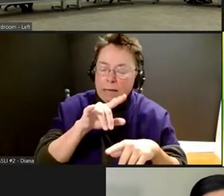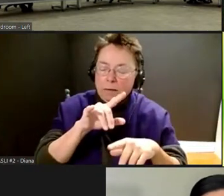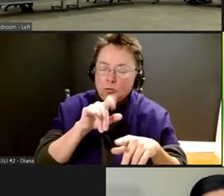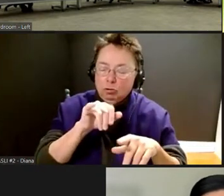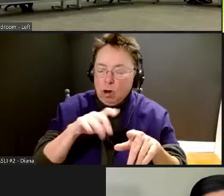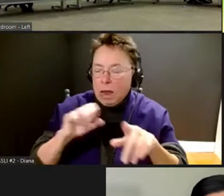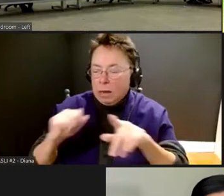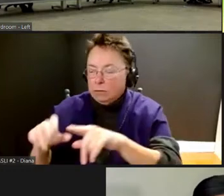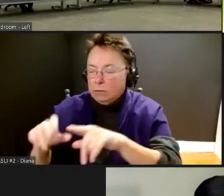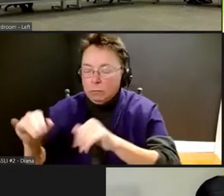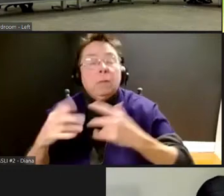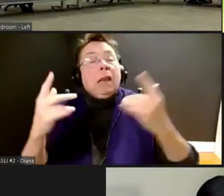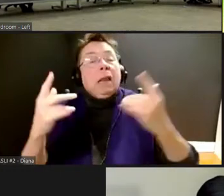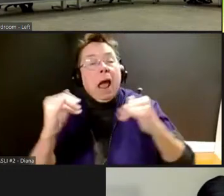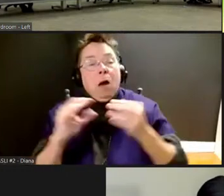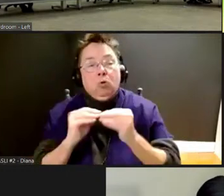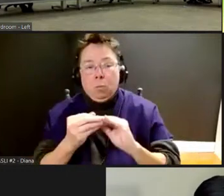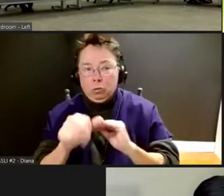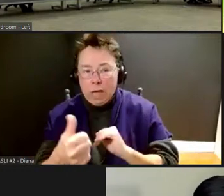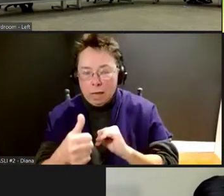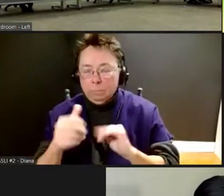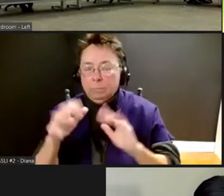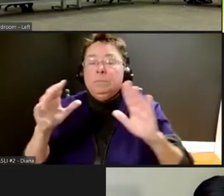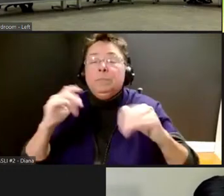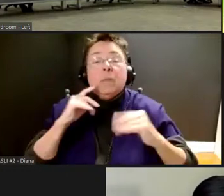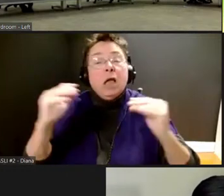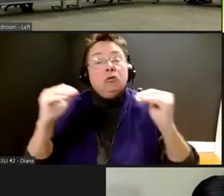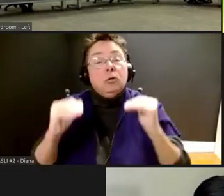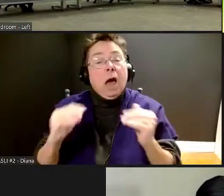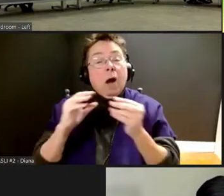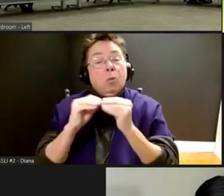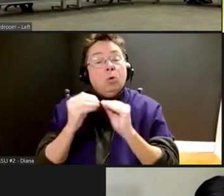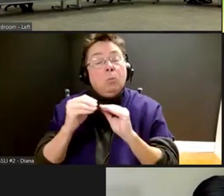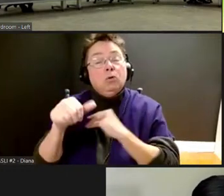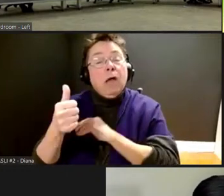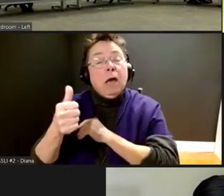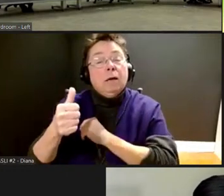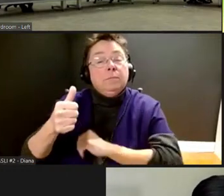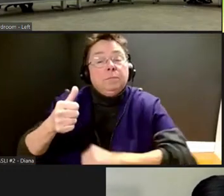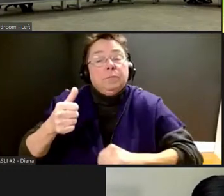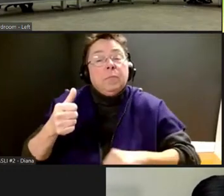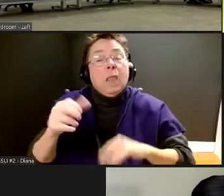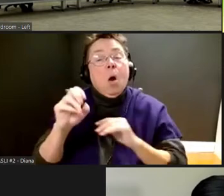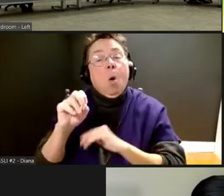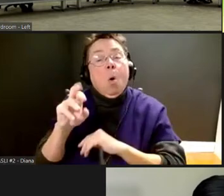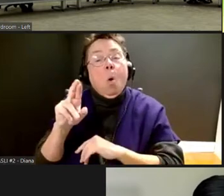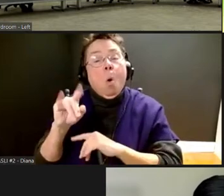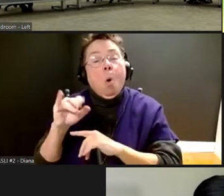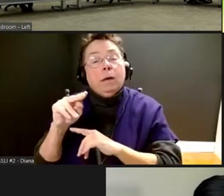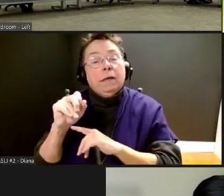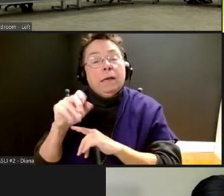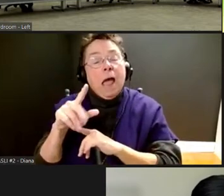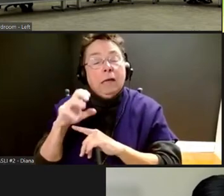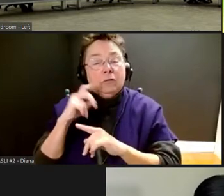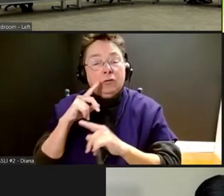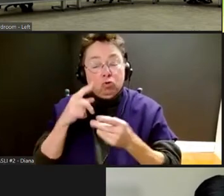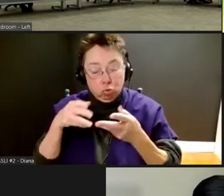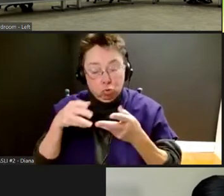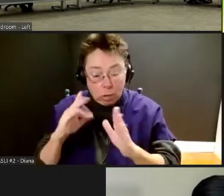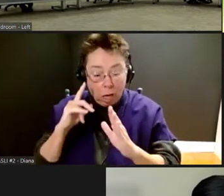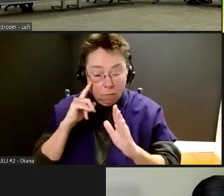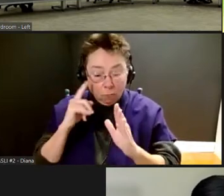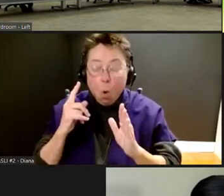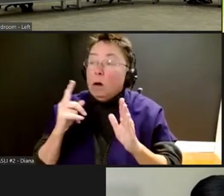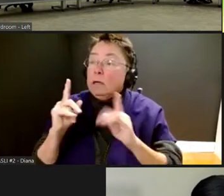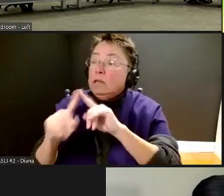may proceed to number 10, sir. Okay, our next order of business is an ordinance authorizing an intergovernmental agreement